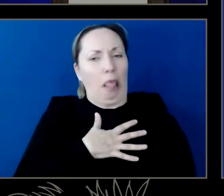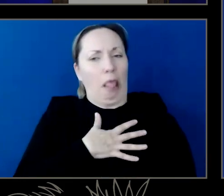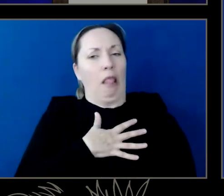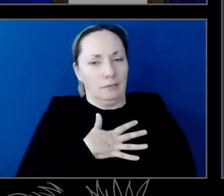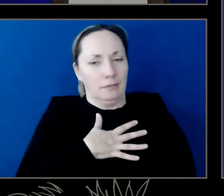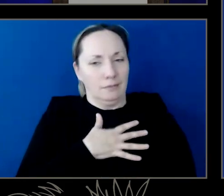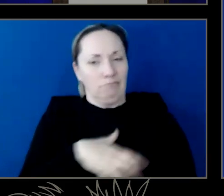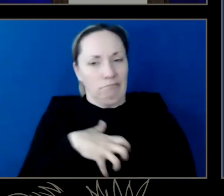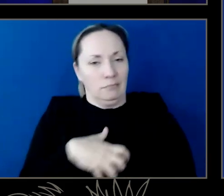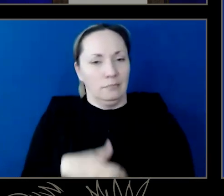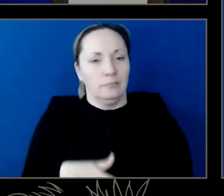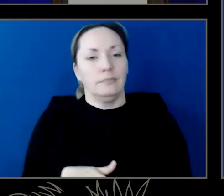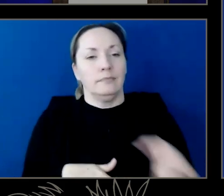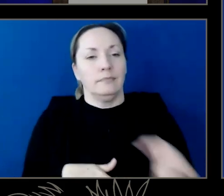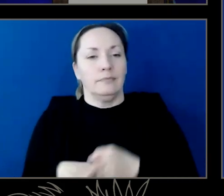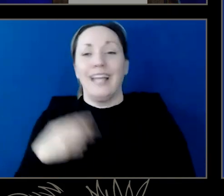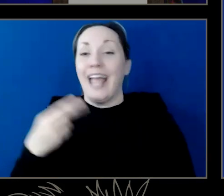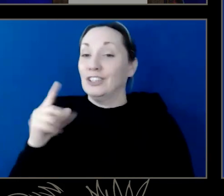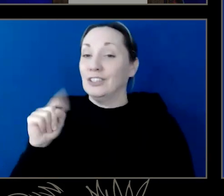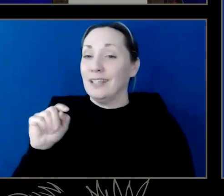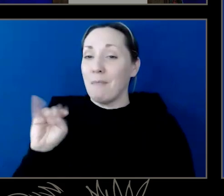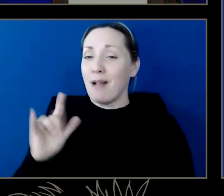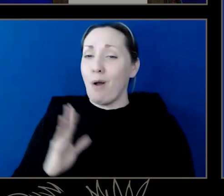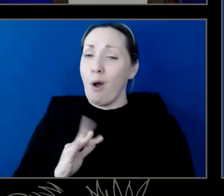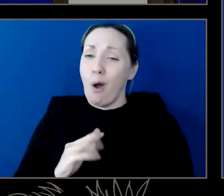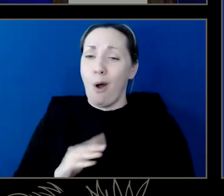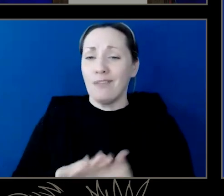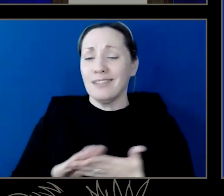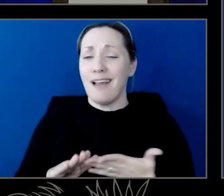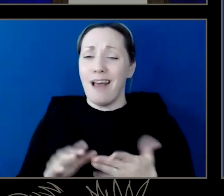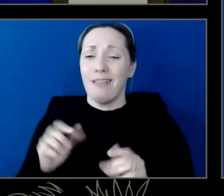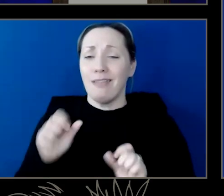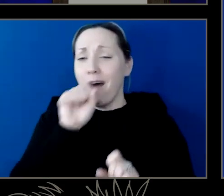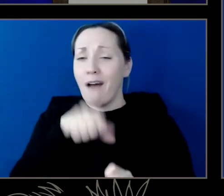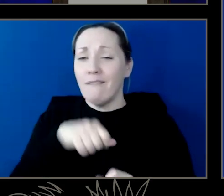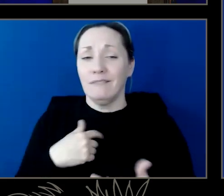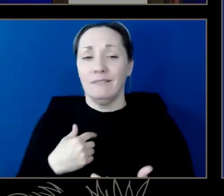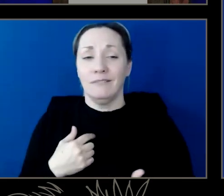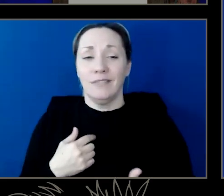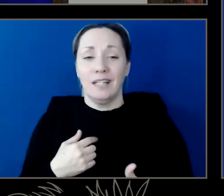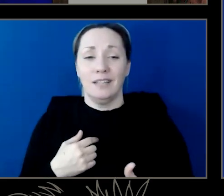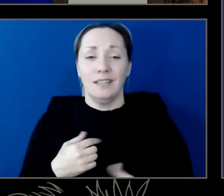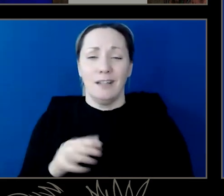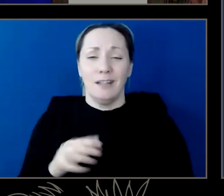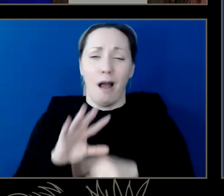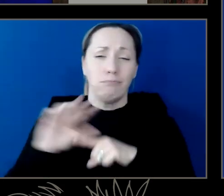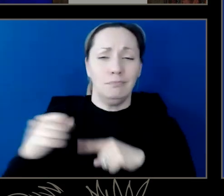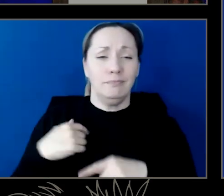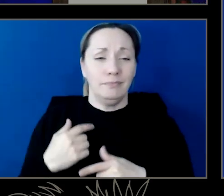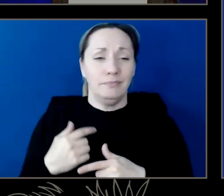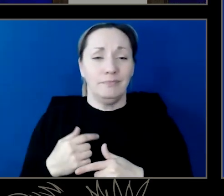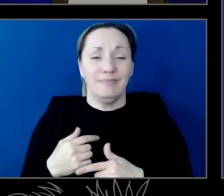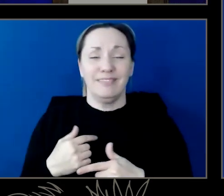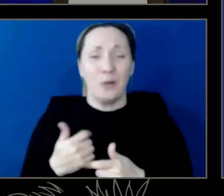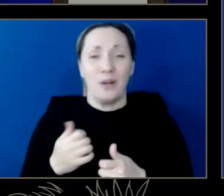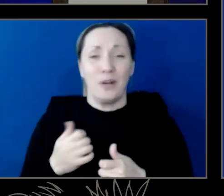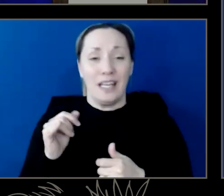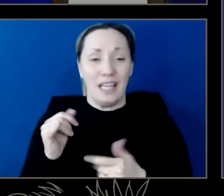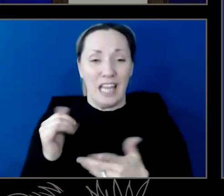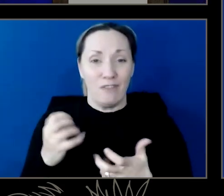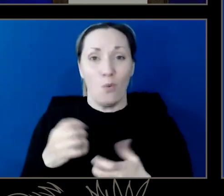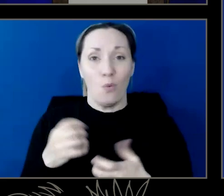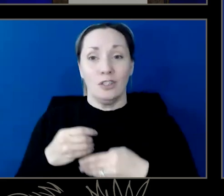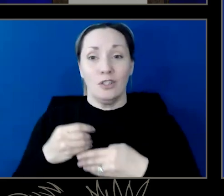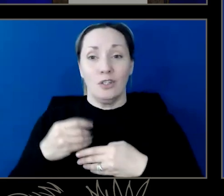hate it. This is the HTML. Oh my God, slay, love. Okay, so this is, if you wanted your accordions